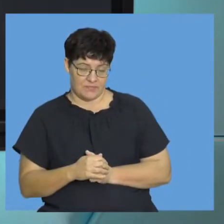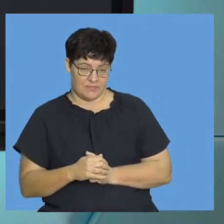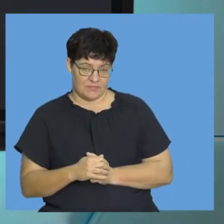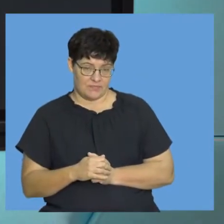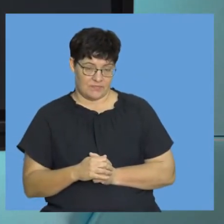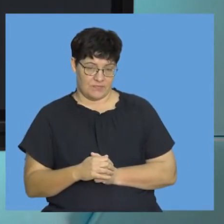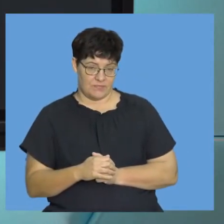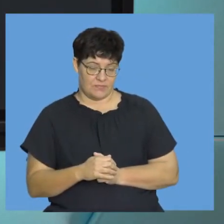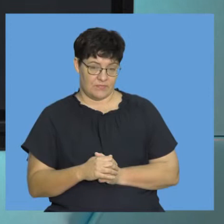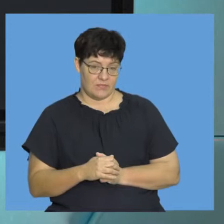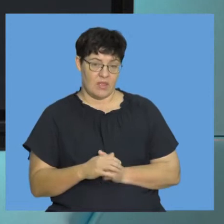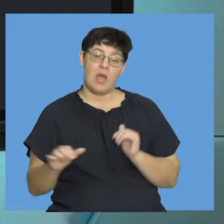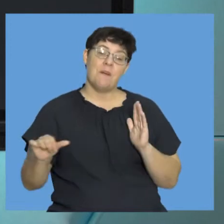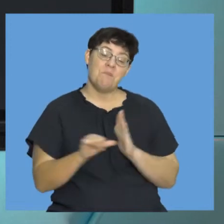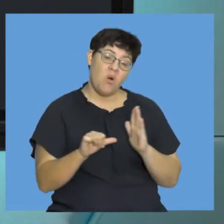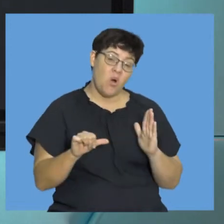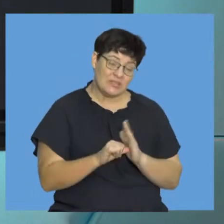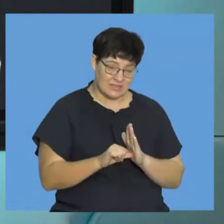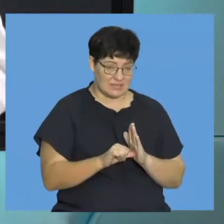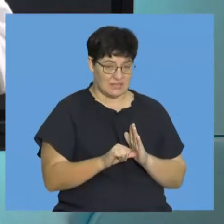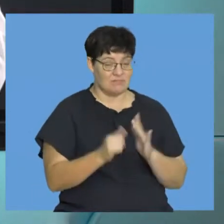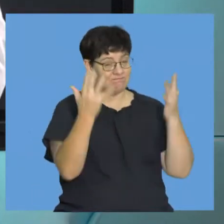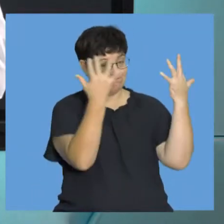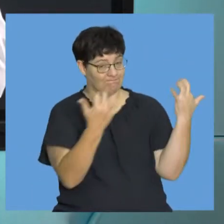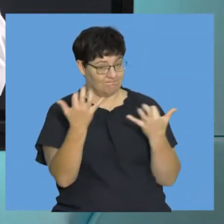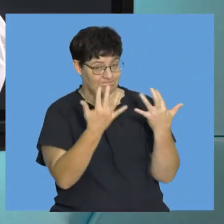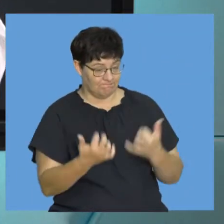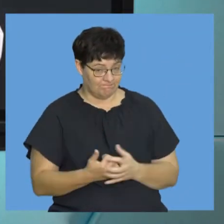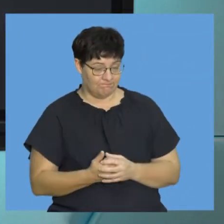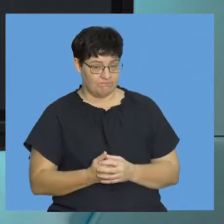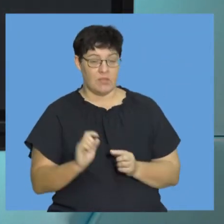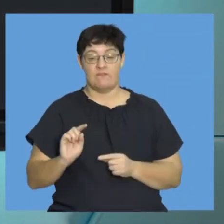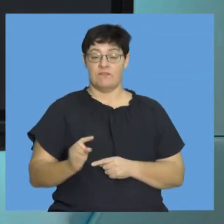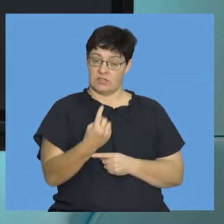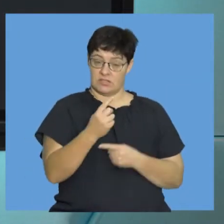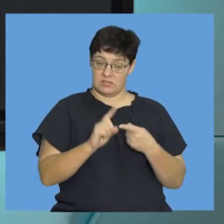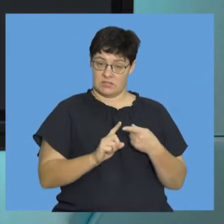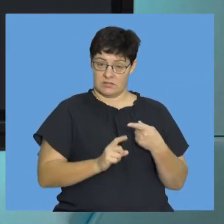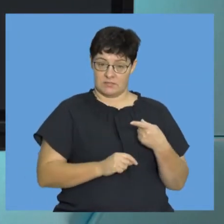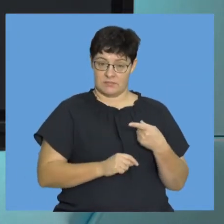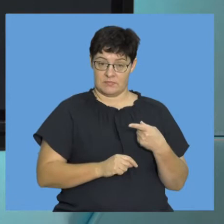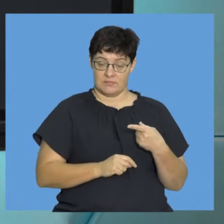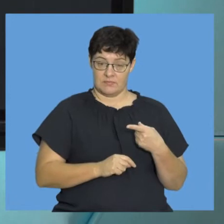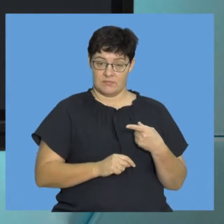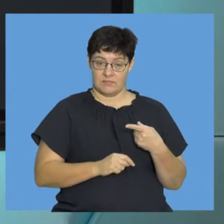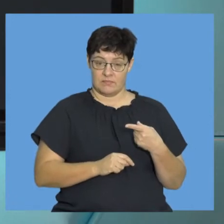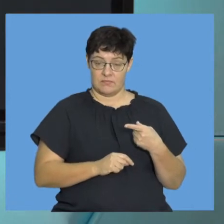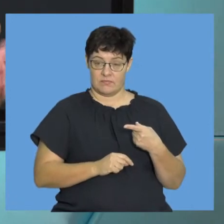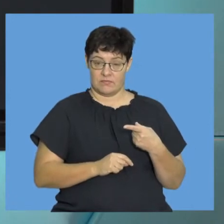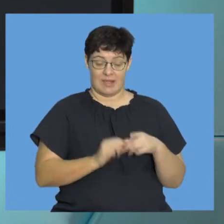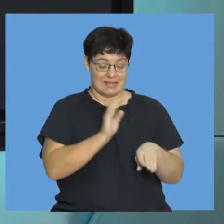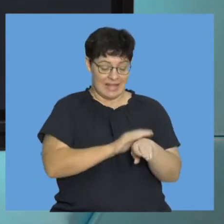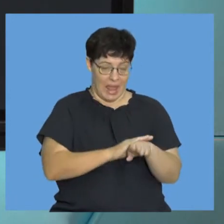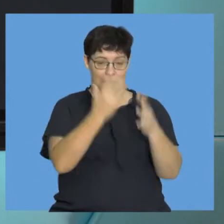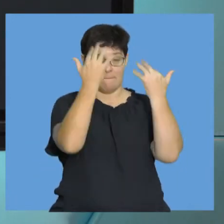what's important in terms of our calculations? Firstly, look at the budget period.